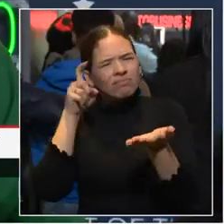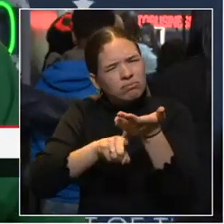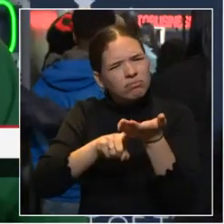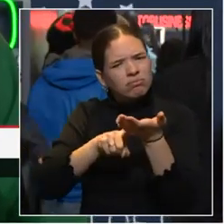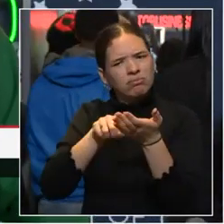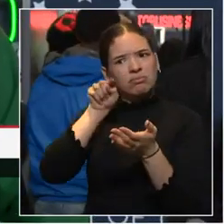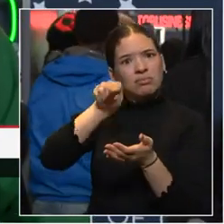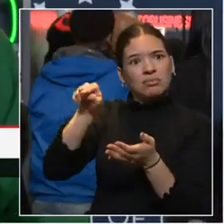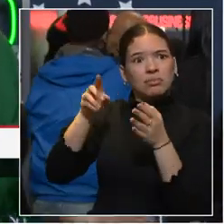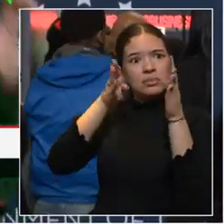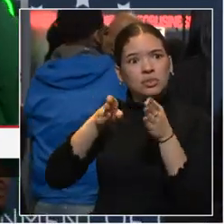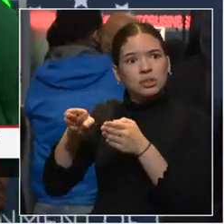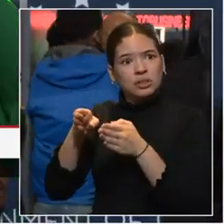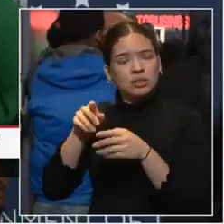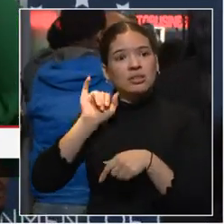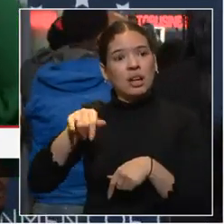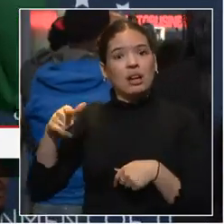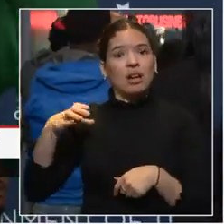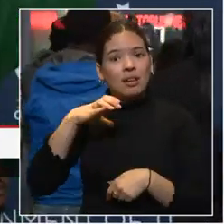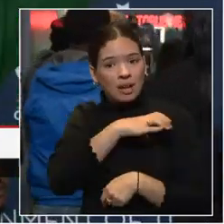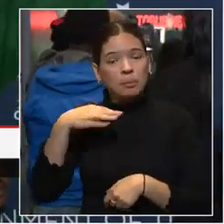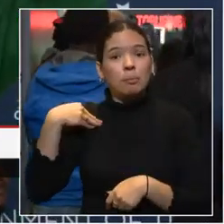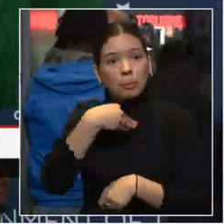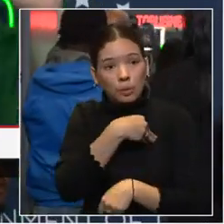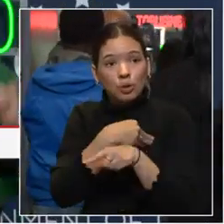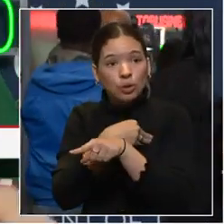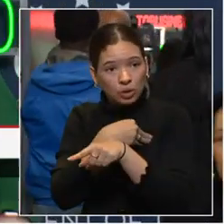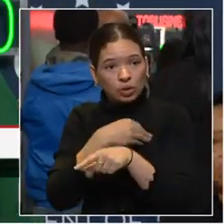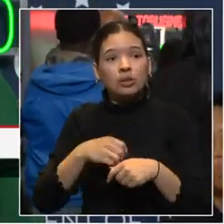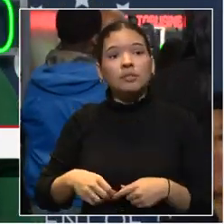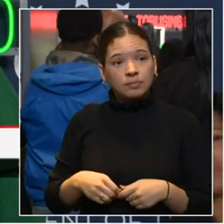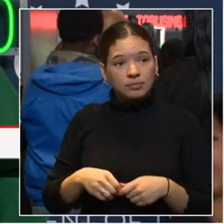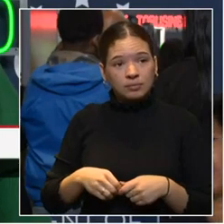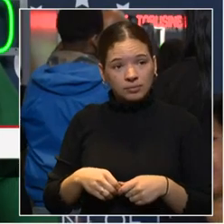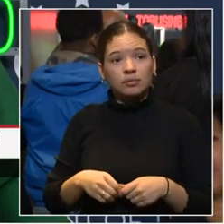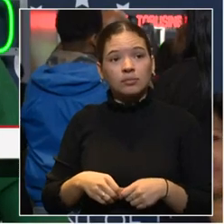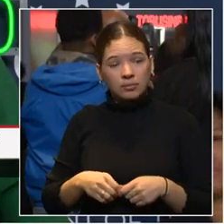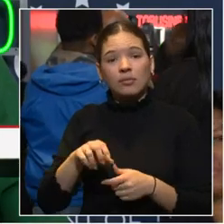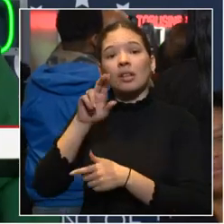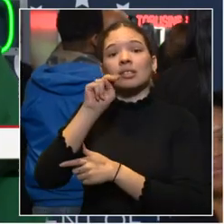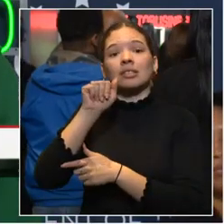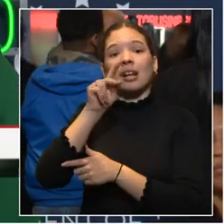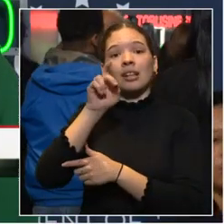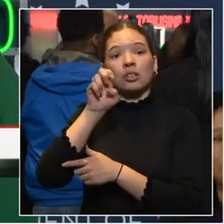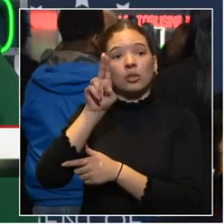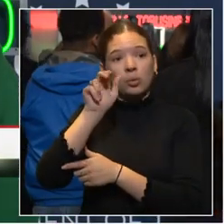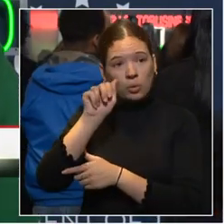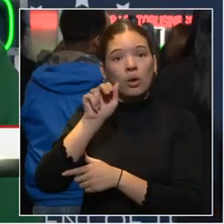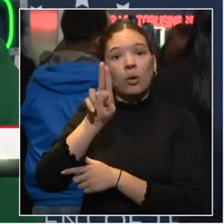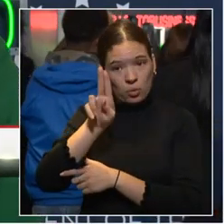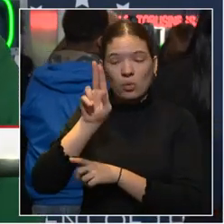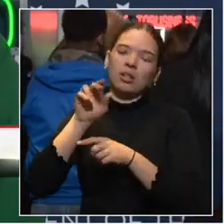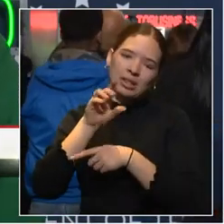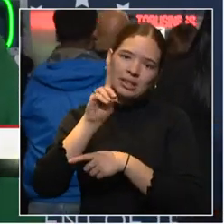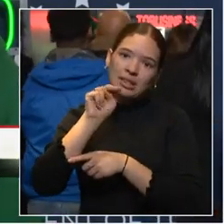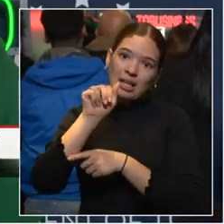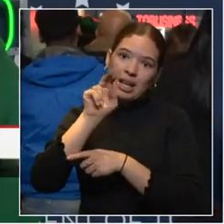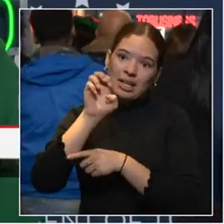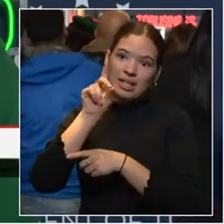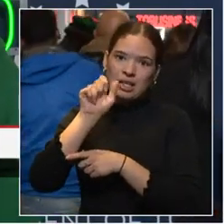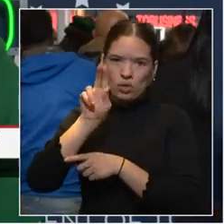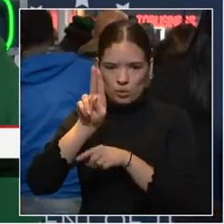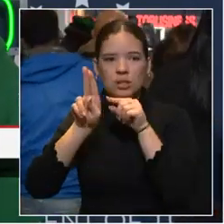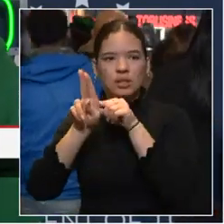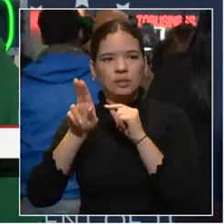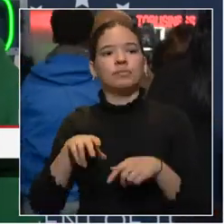we have Councilmember Nadeau. Thank you, Councilmember Nadeau, for showing up today. Thank you so much. I